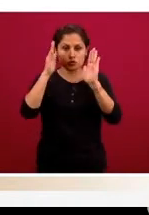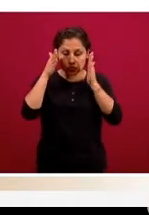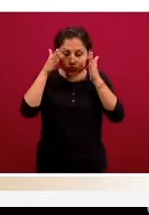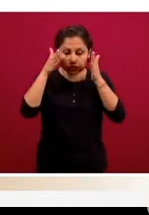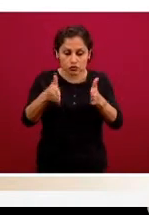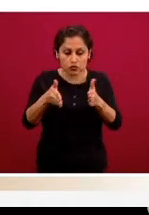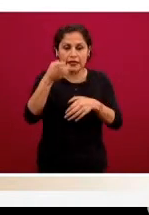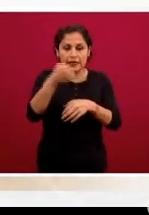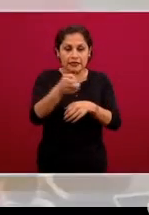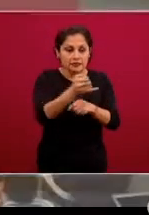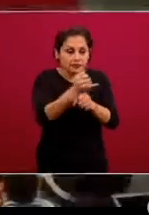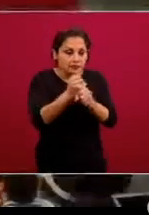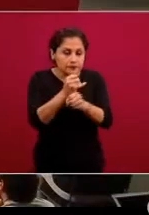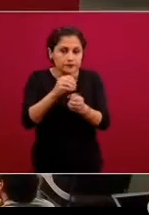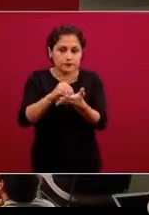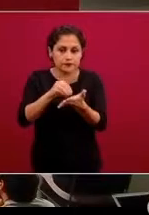We